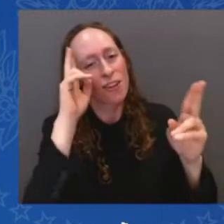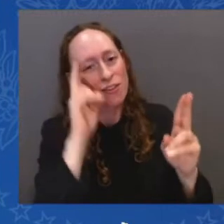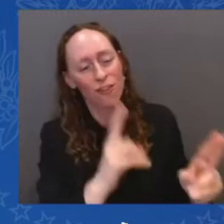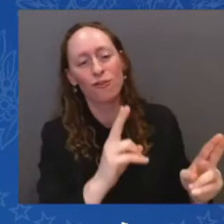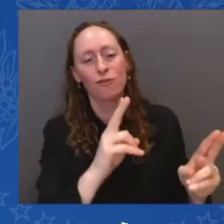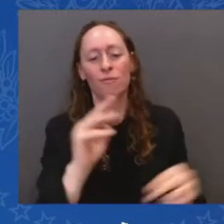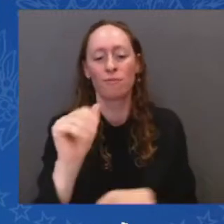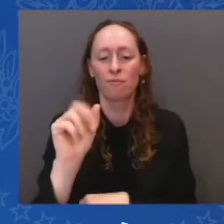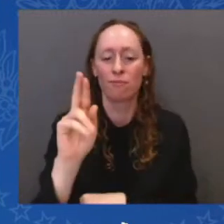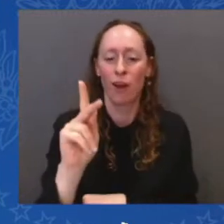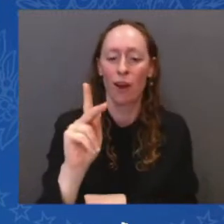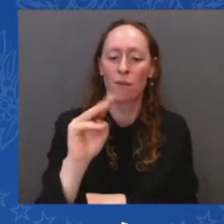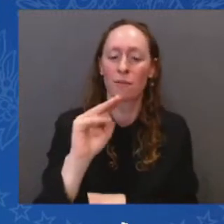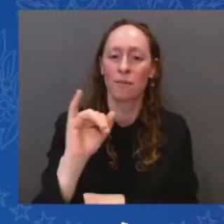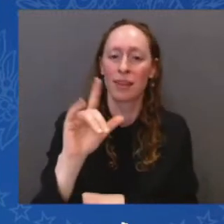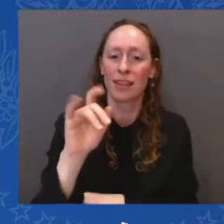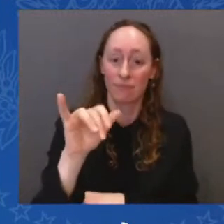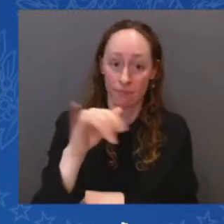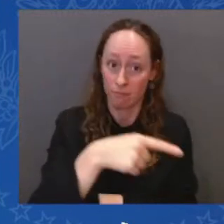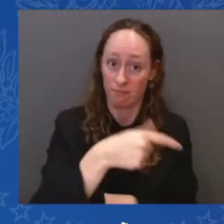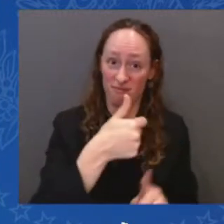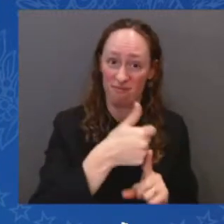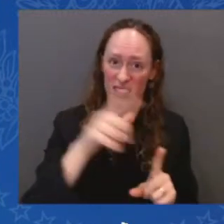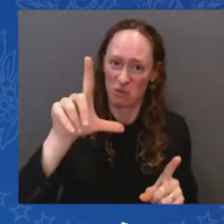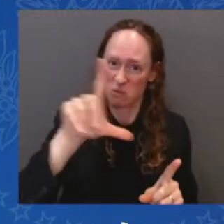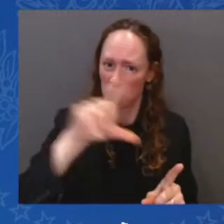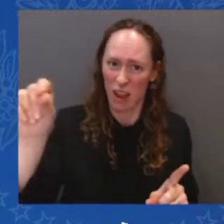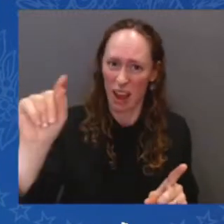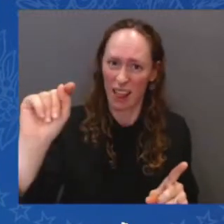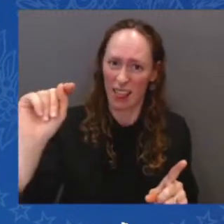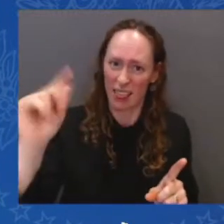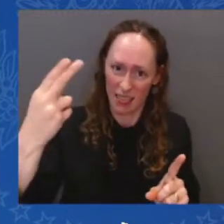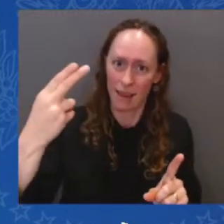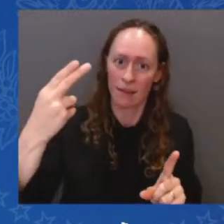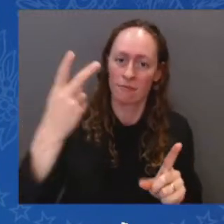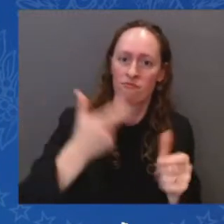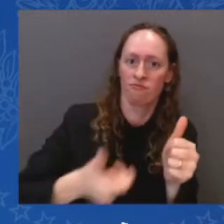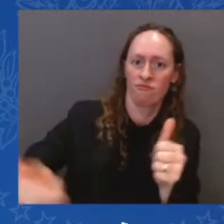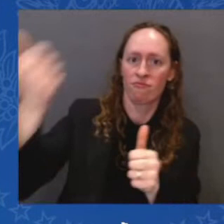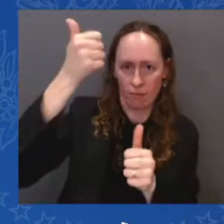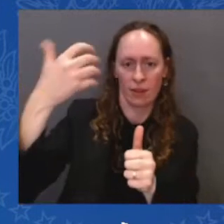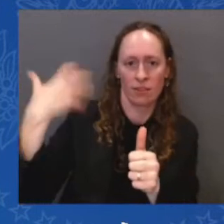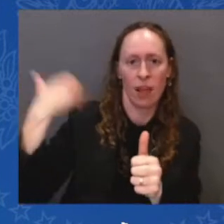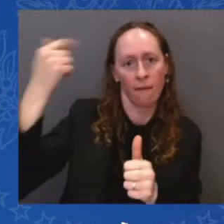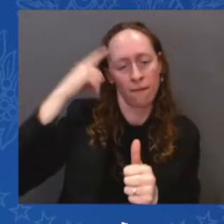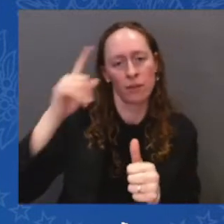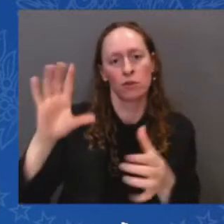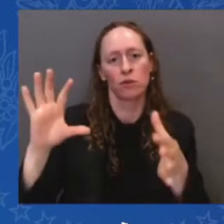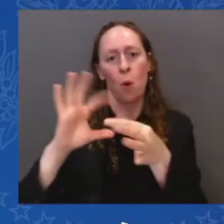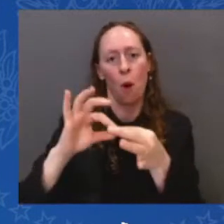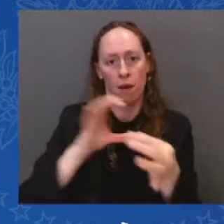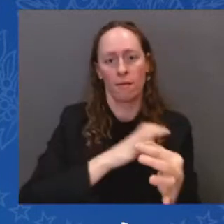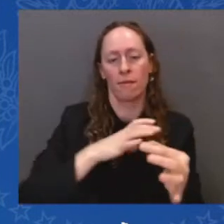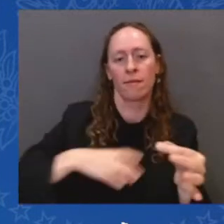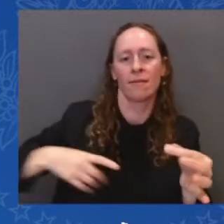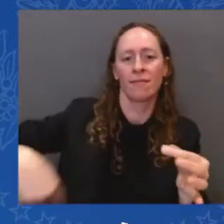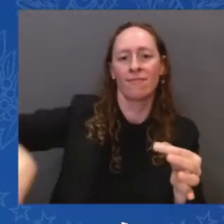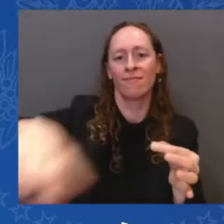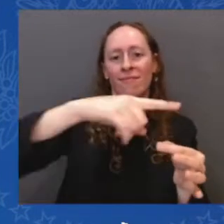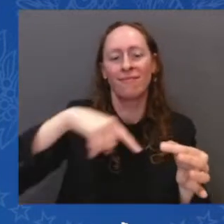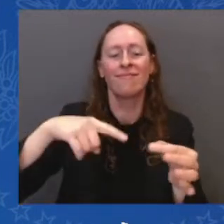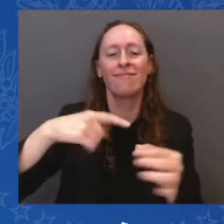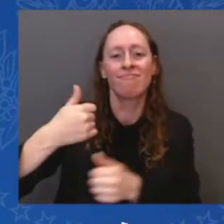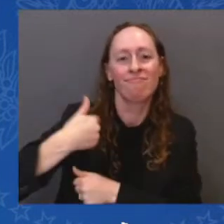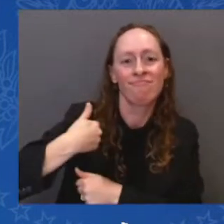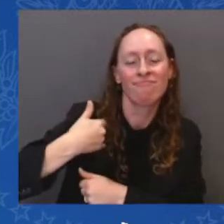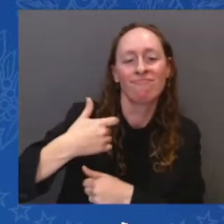Staff. And I'm absolutely honored to welcome General Charles Q. Brown, Jr. as the